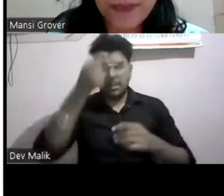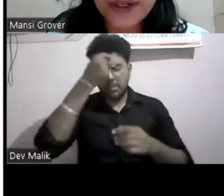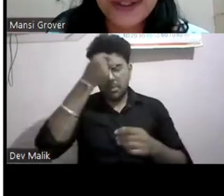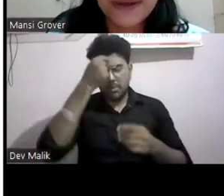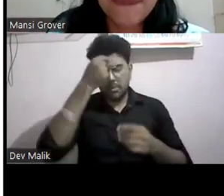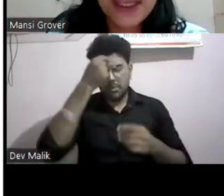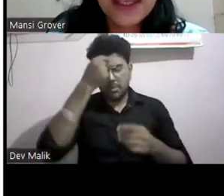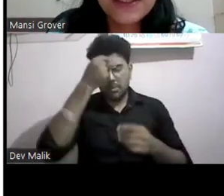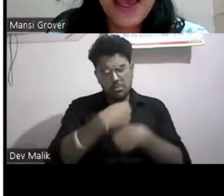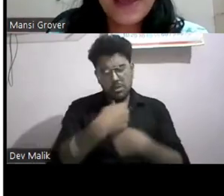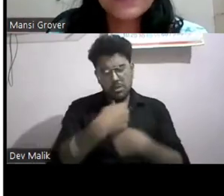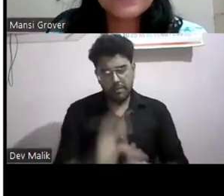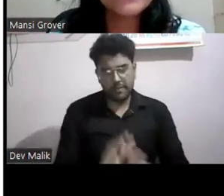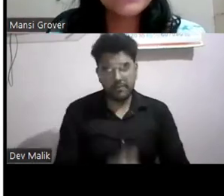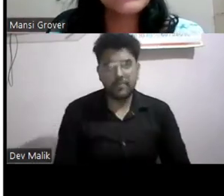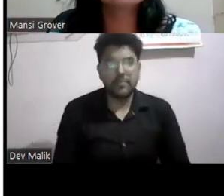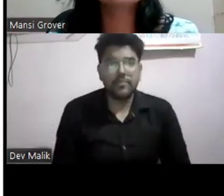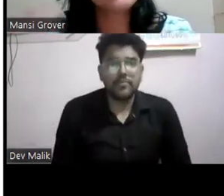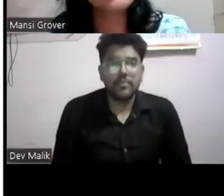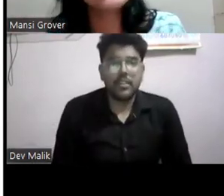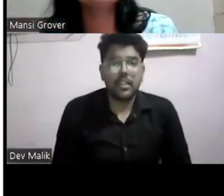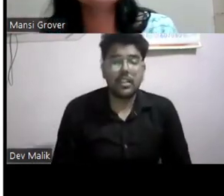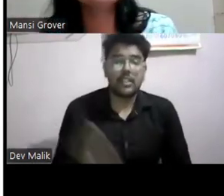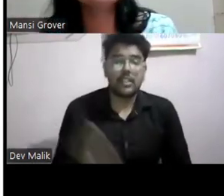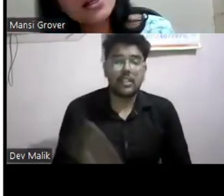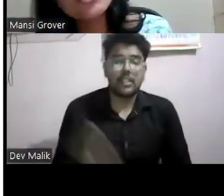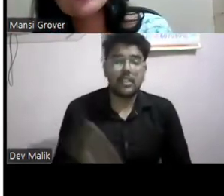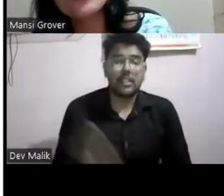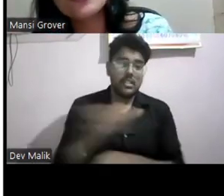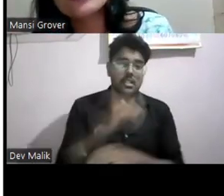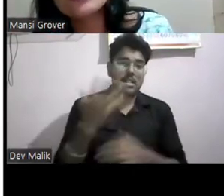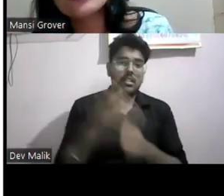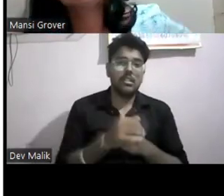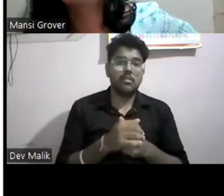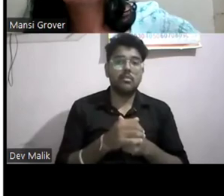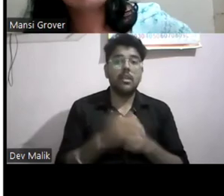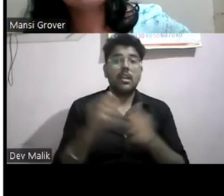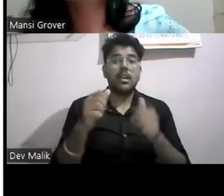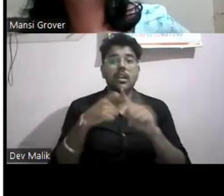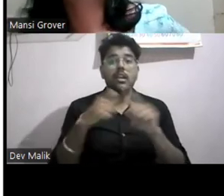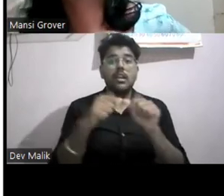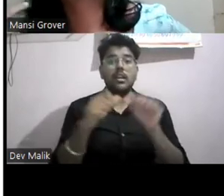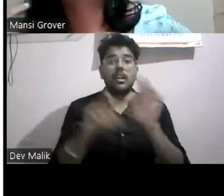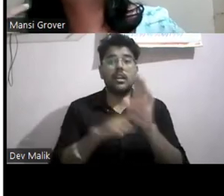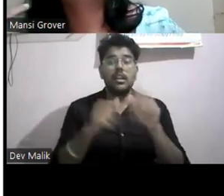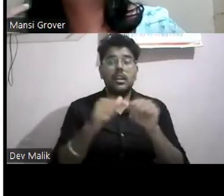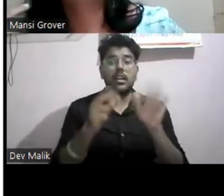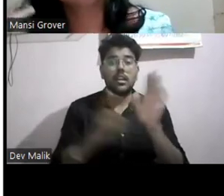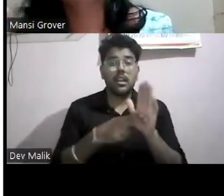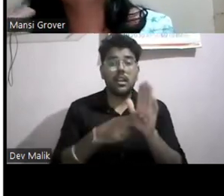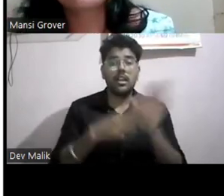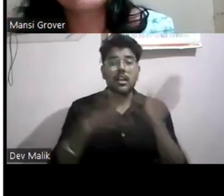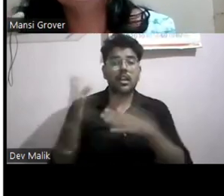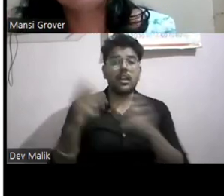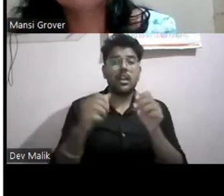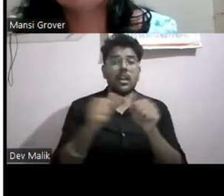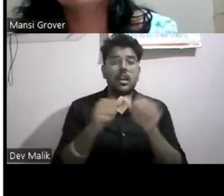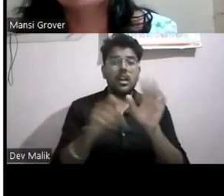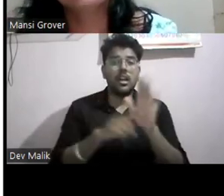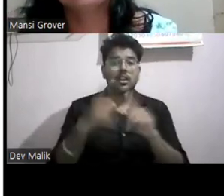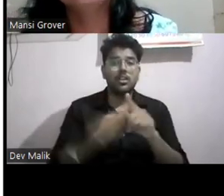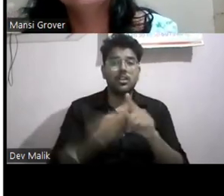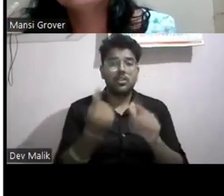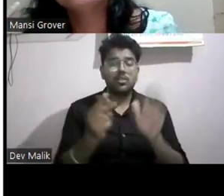functioning of a person. And something like this one can see in Karan Arjun also. And I was quite thinking about this idea